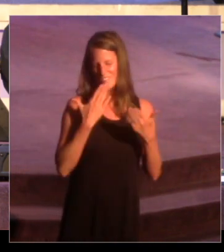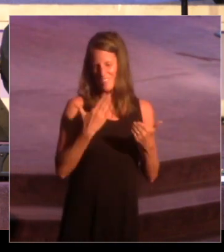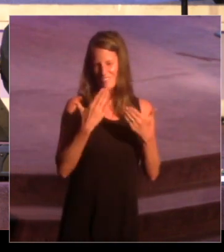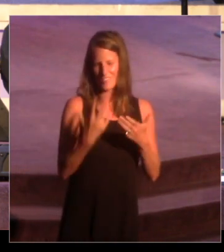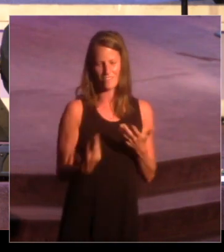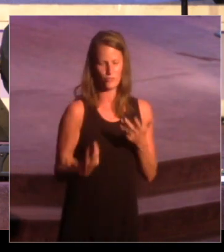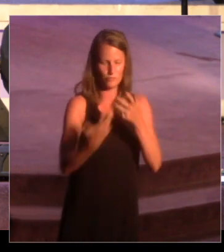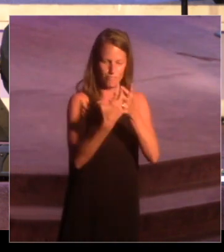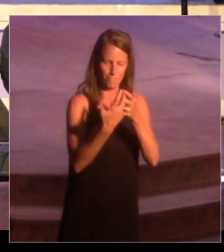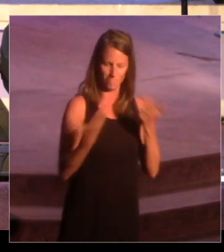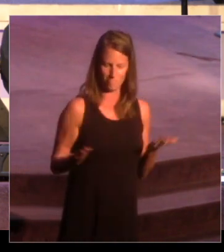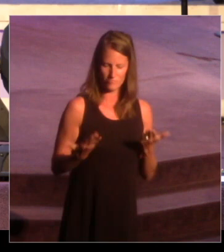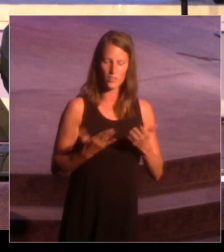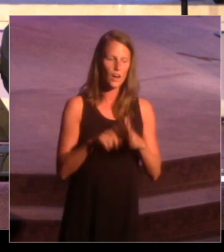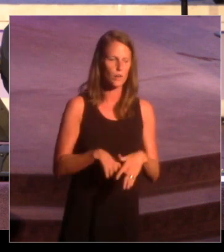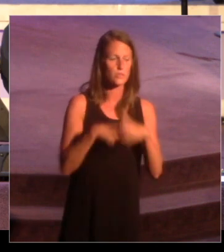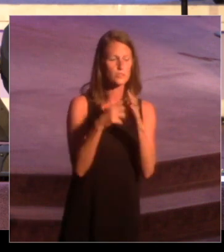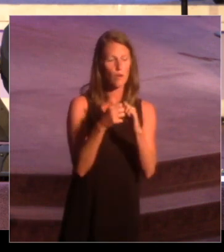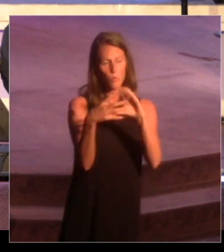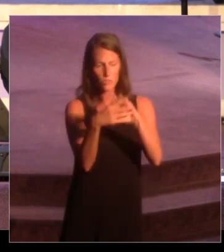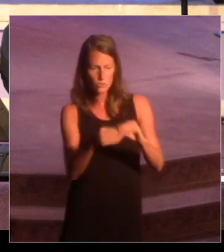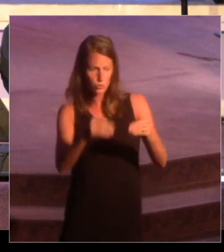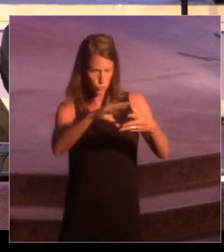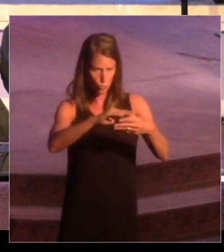with you guys. I'm going to start out with a story.